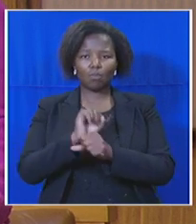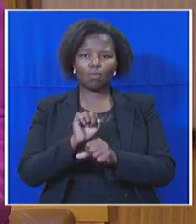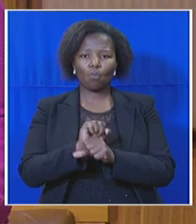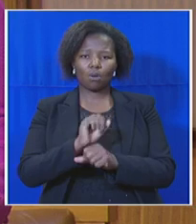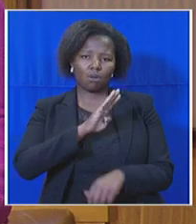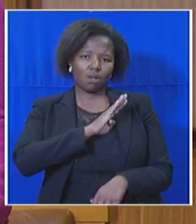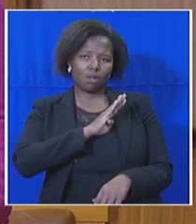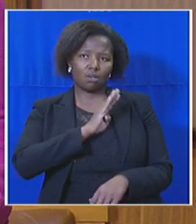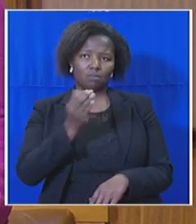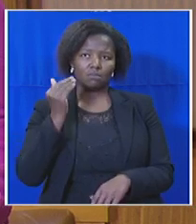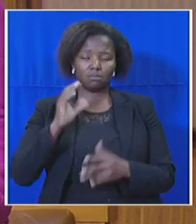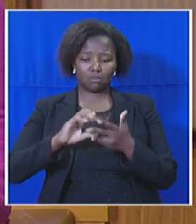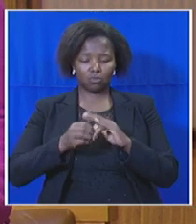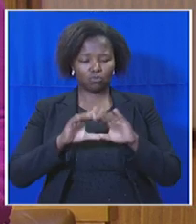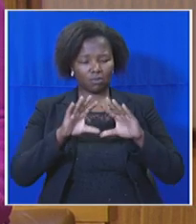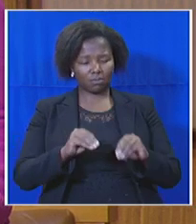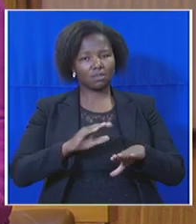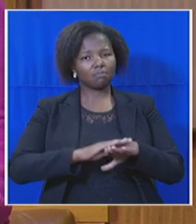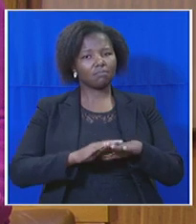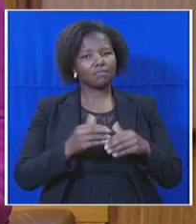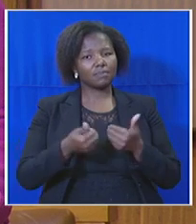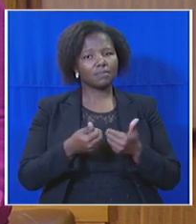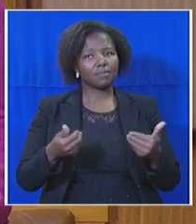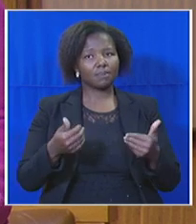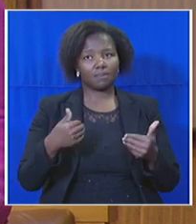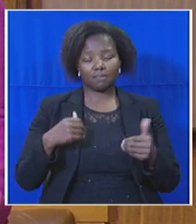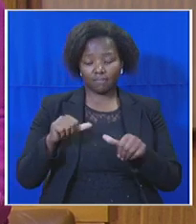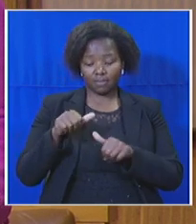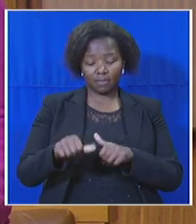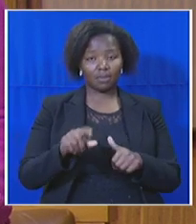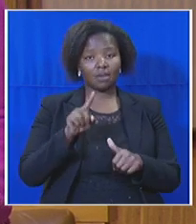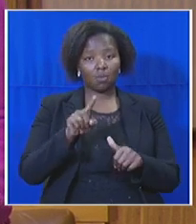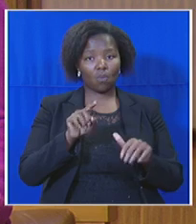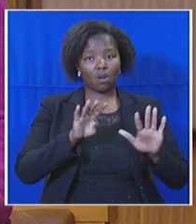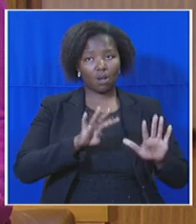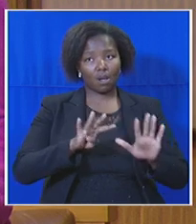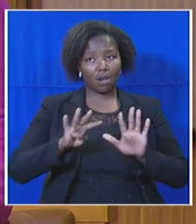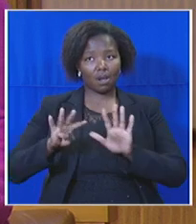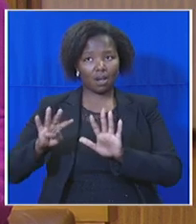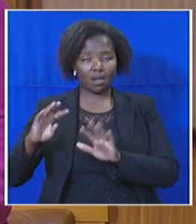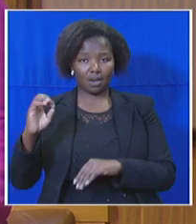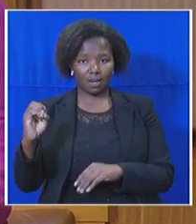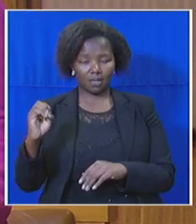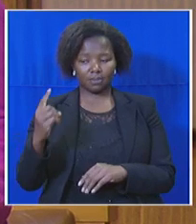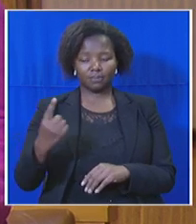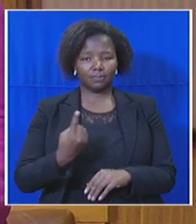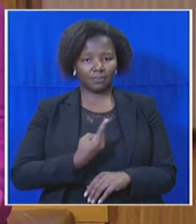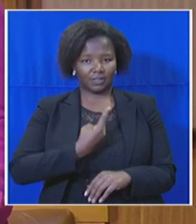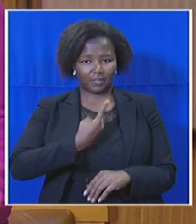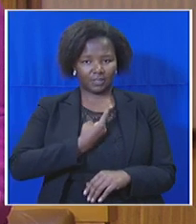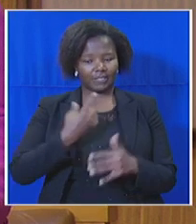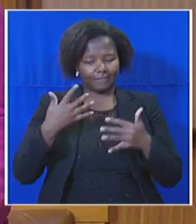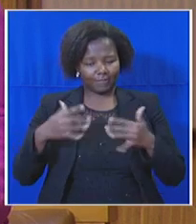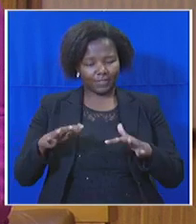apartheid. After the unbanning of the ANC in 1990, he selflessly contributed to the rebuilding